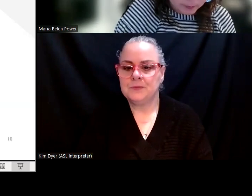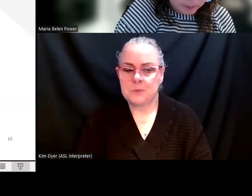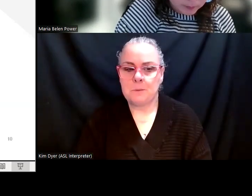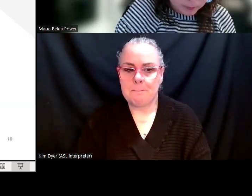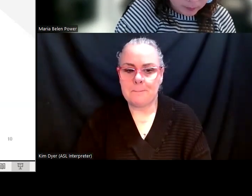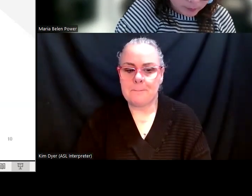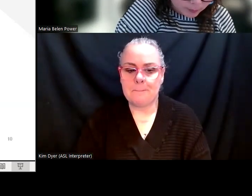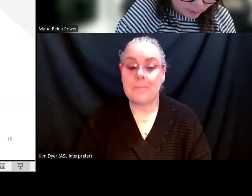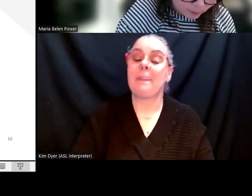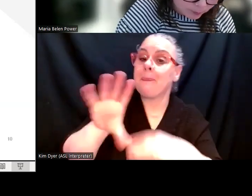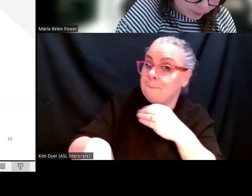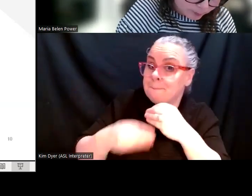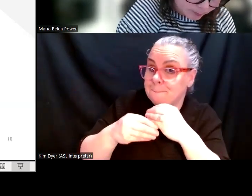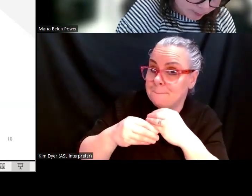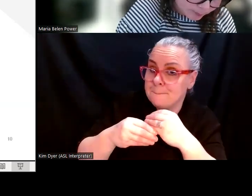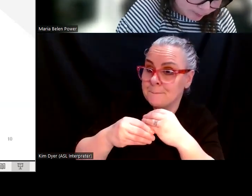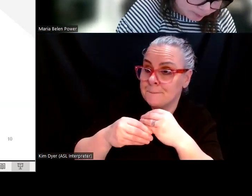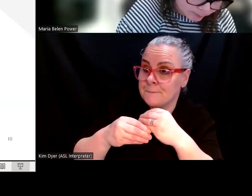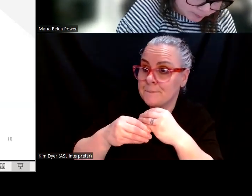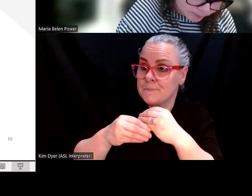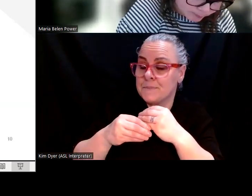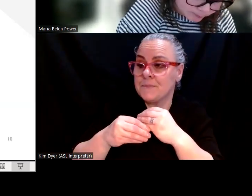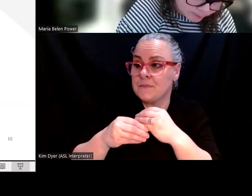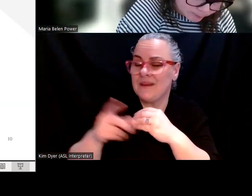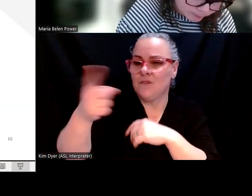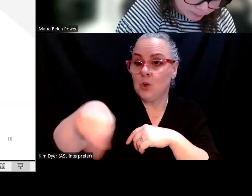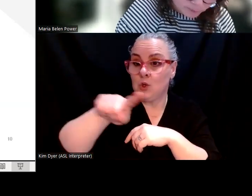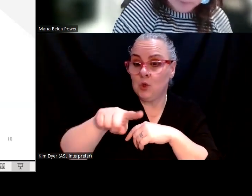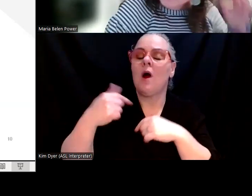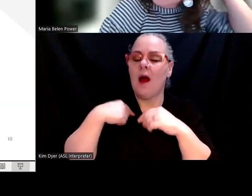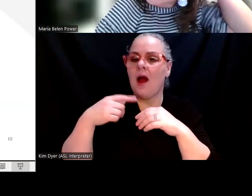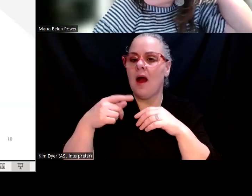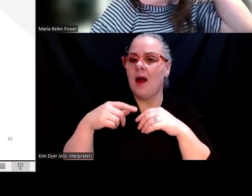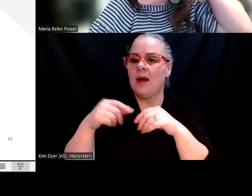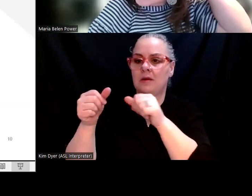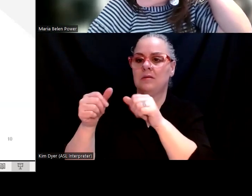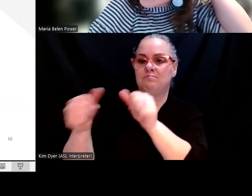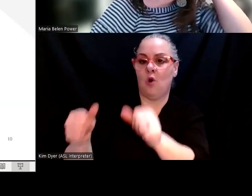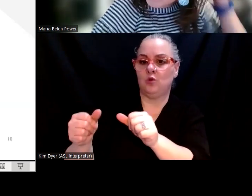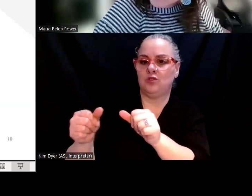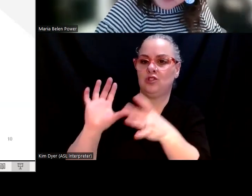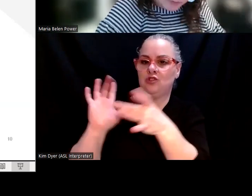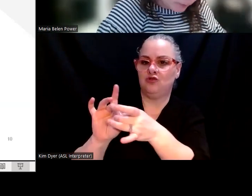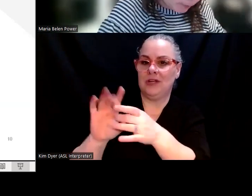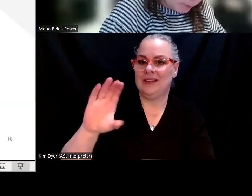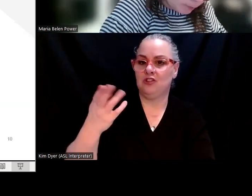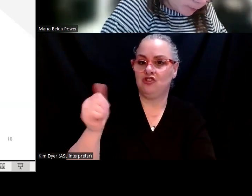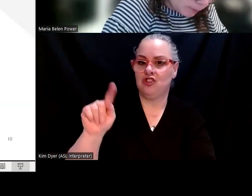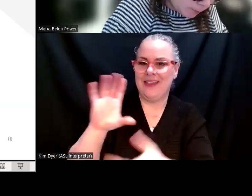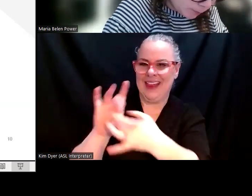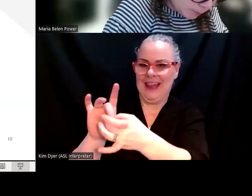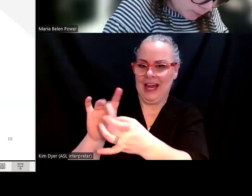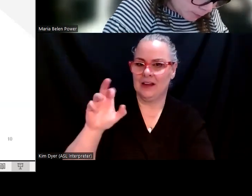Jonathan, to add to just additionally to that, and for everyone, I did post in the chat the link that Jonathan was referring to.